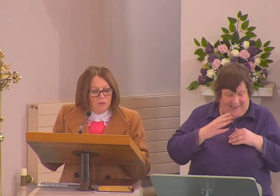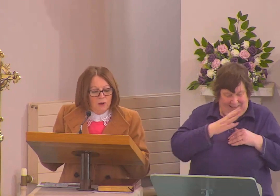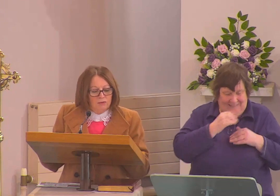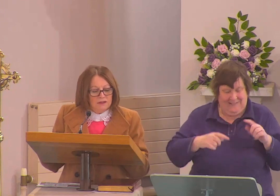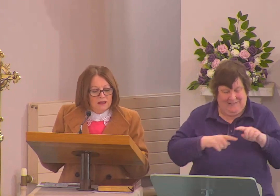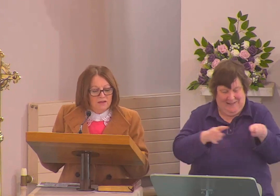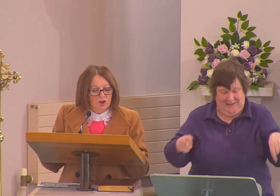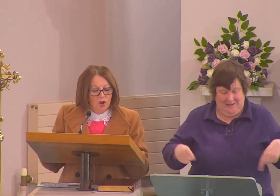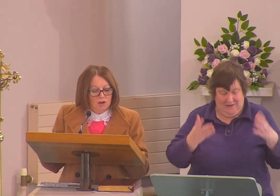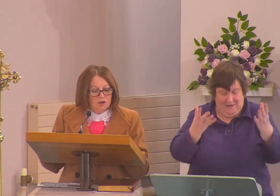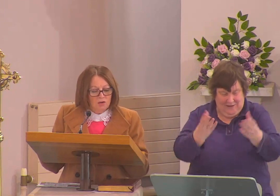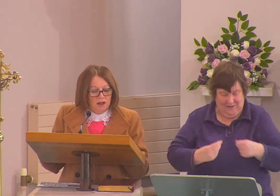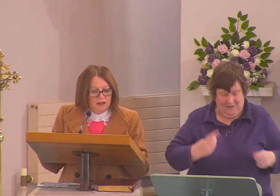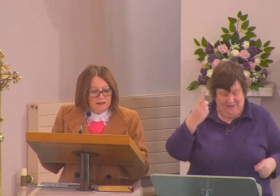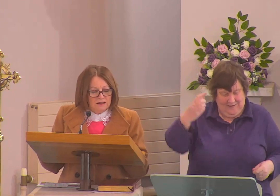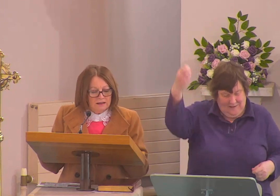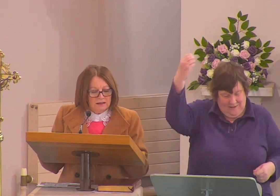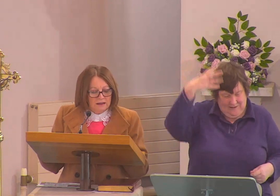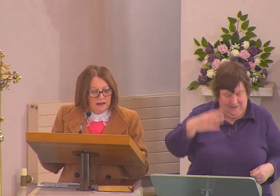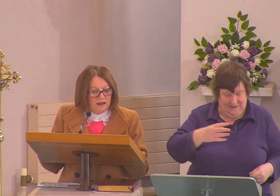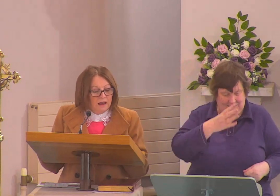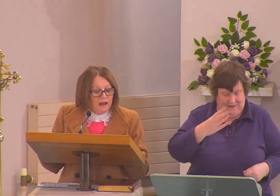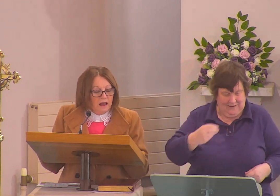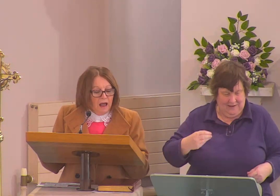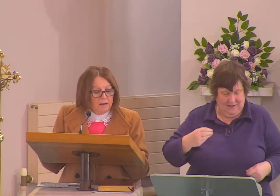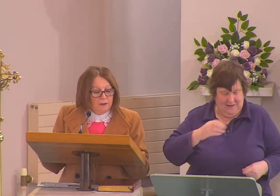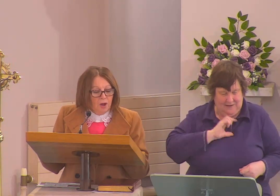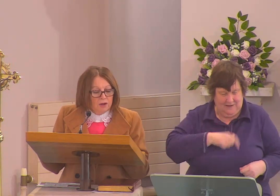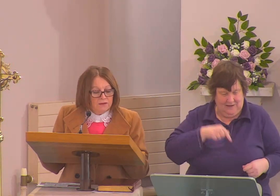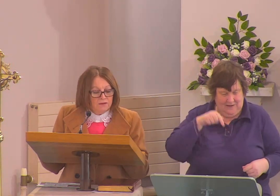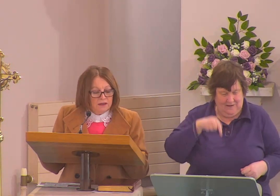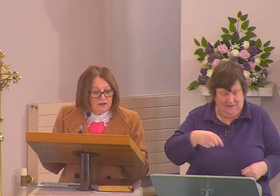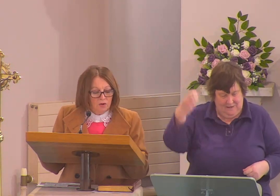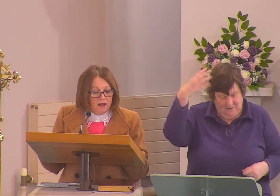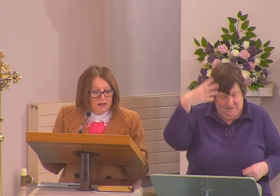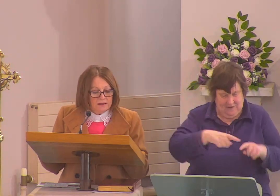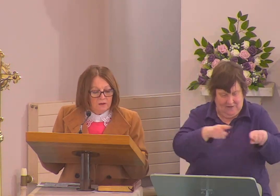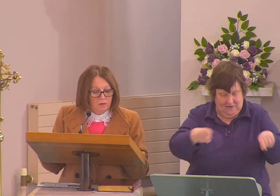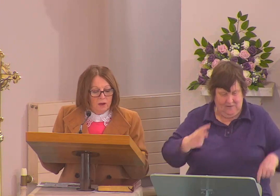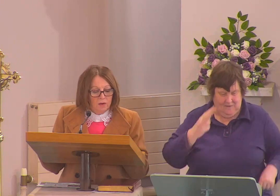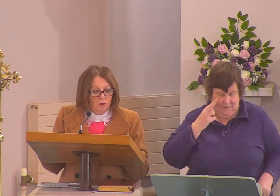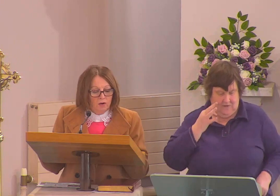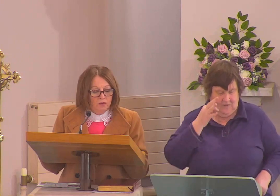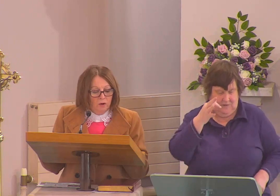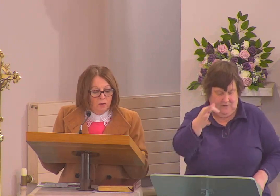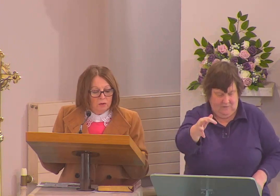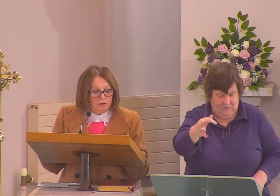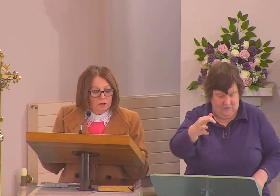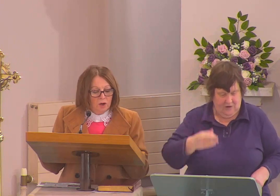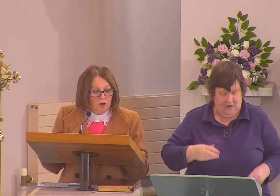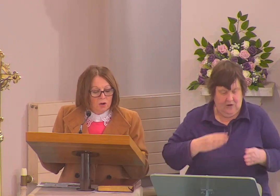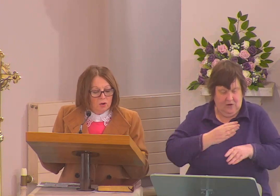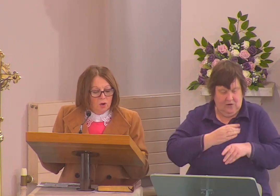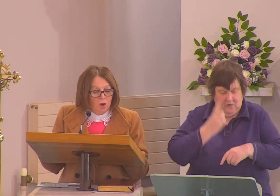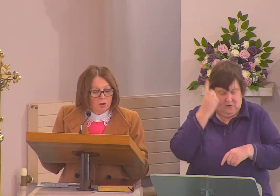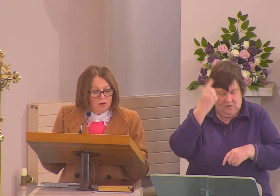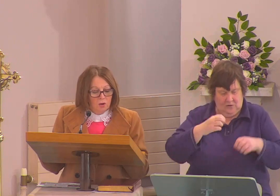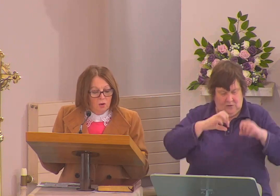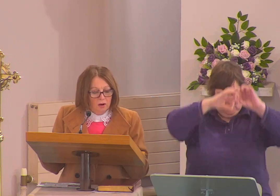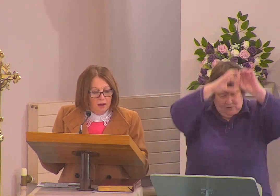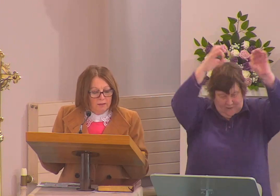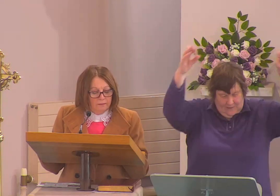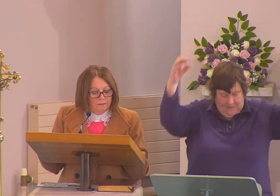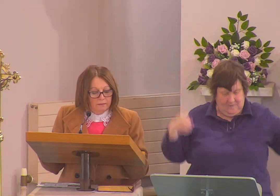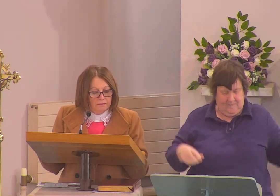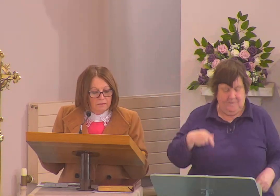And we received God's grace. And because of this grace, we can work forward to God's